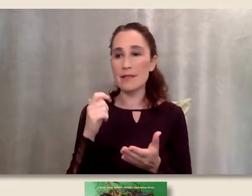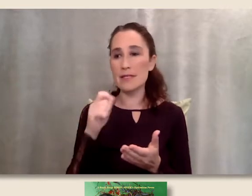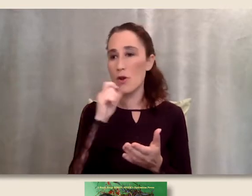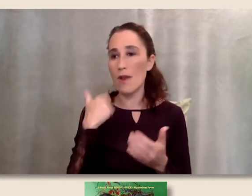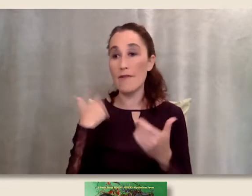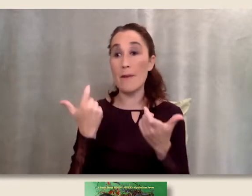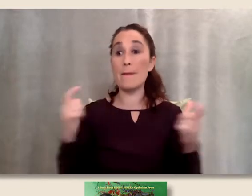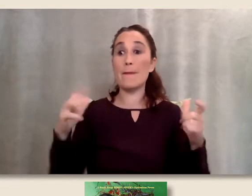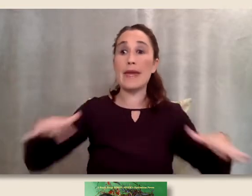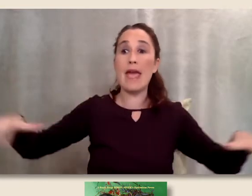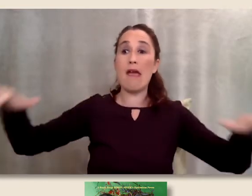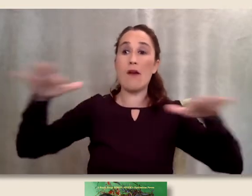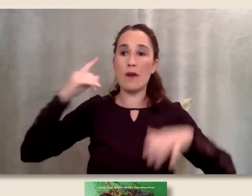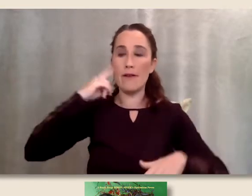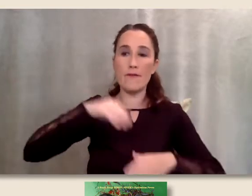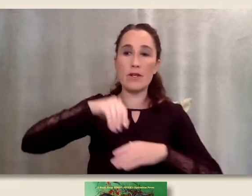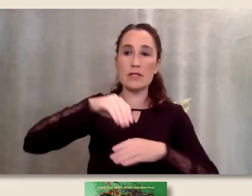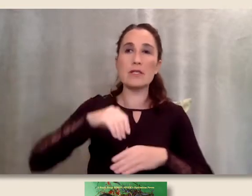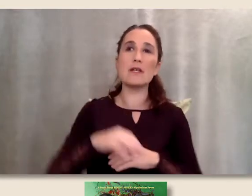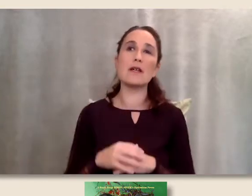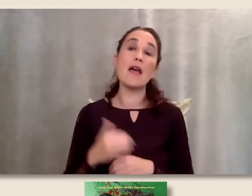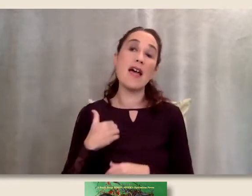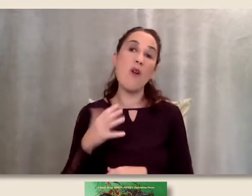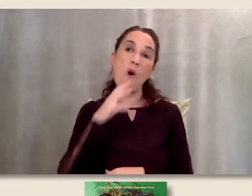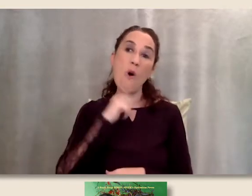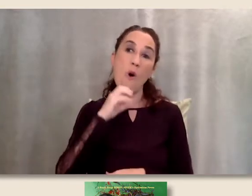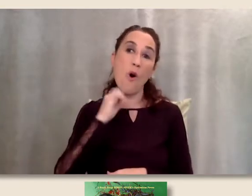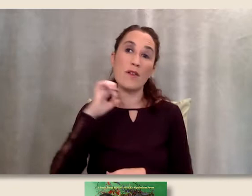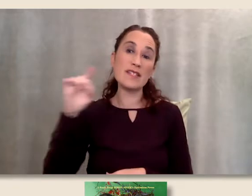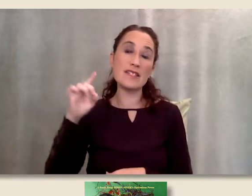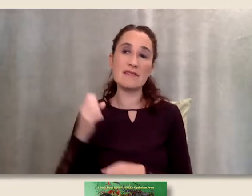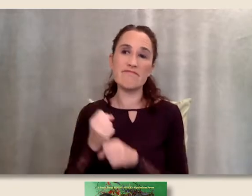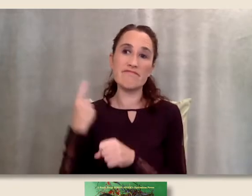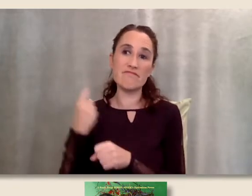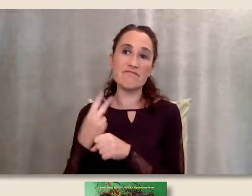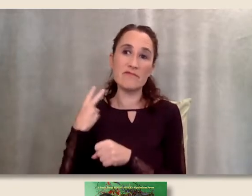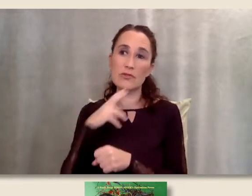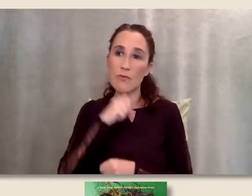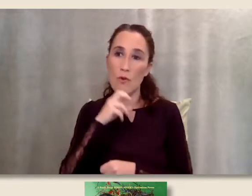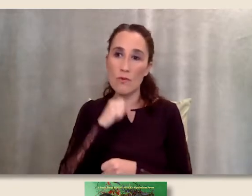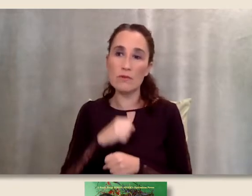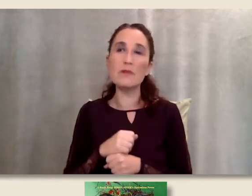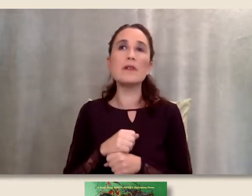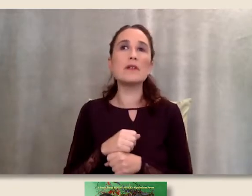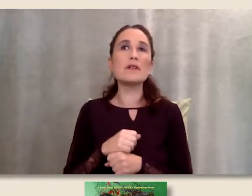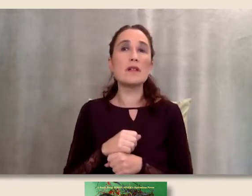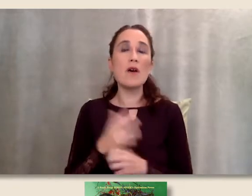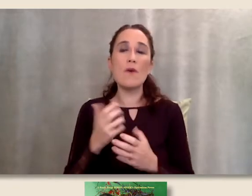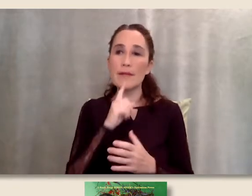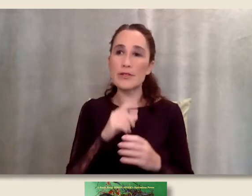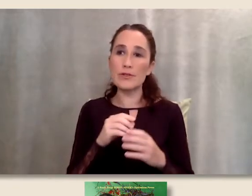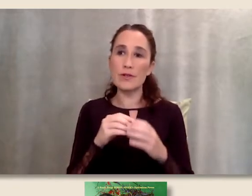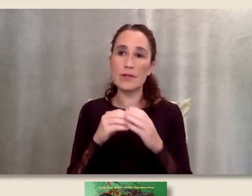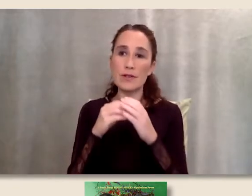have seeds. And I also had some older seeds from like a year to 2 years ago, and I wanted to make sure that they would emerge